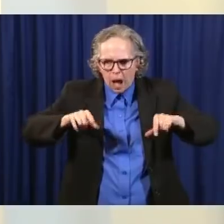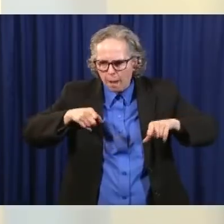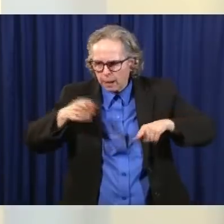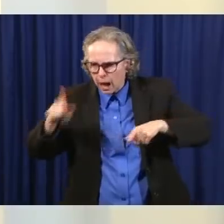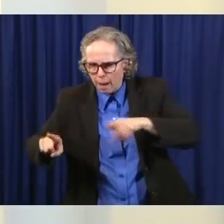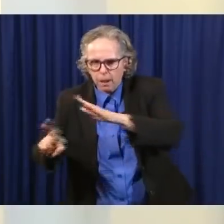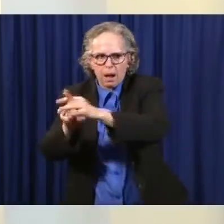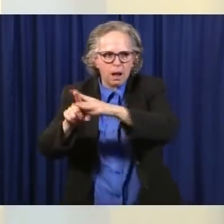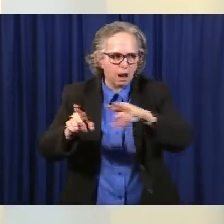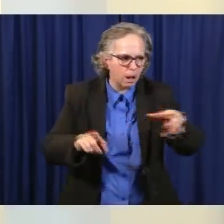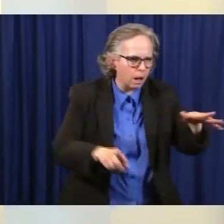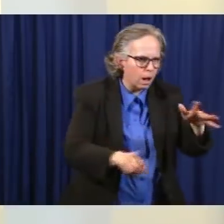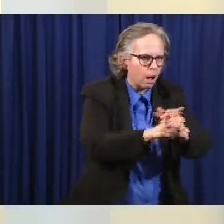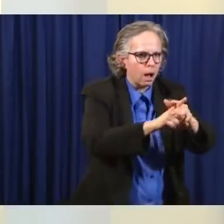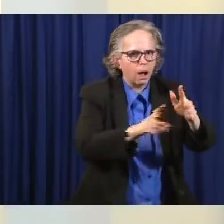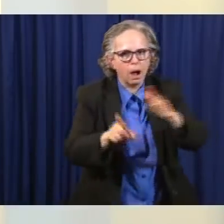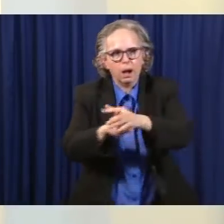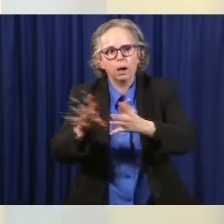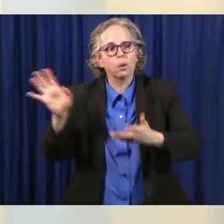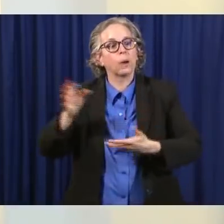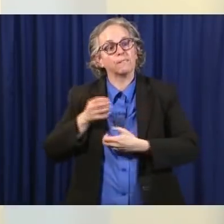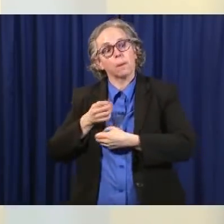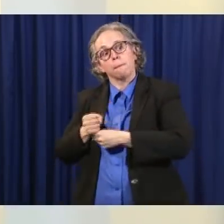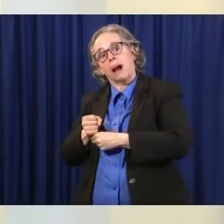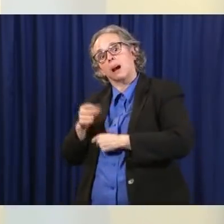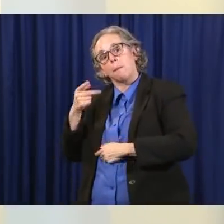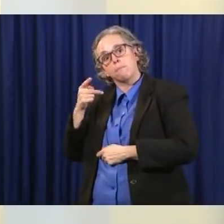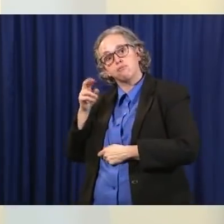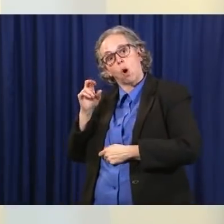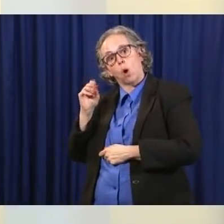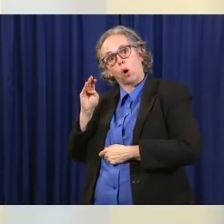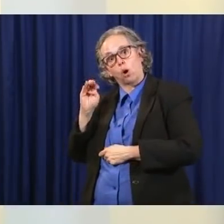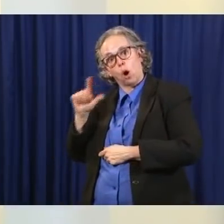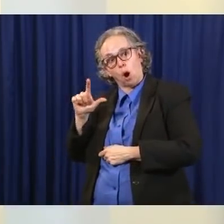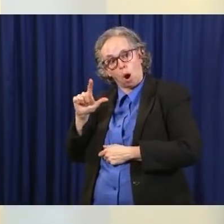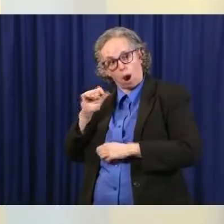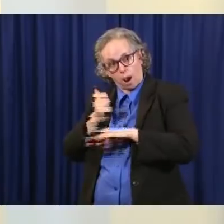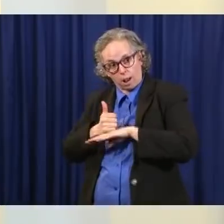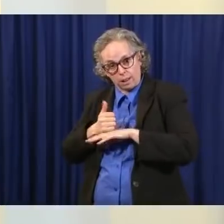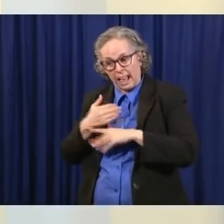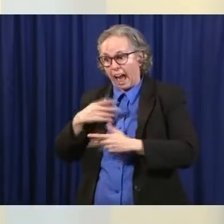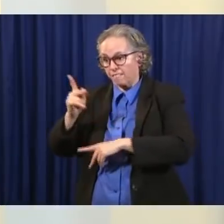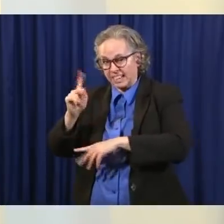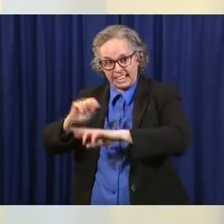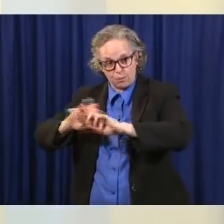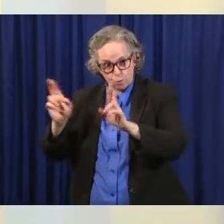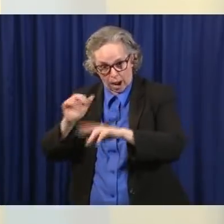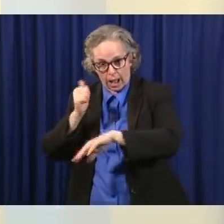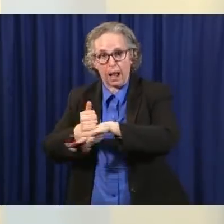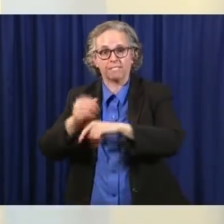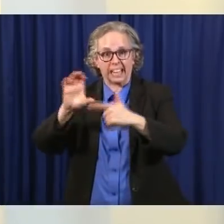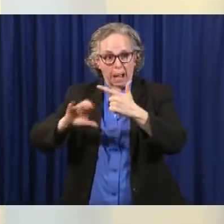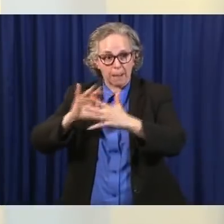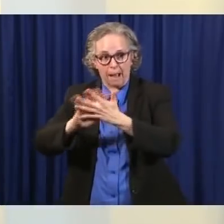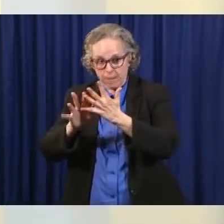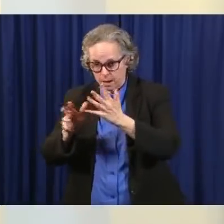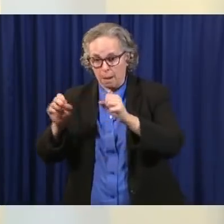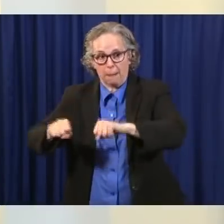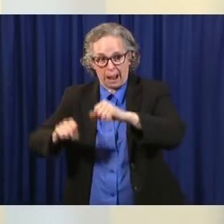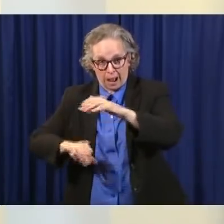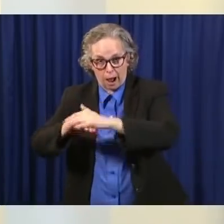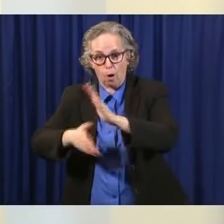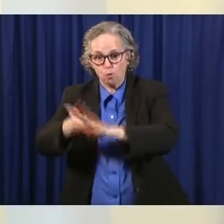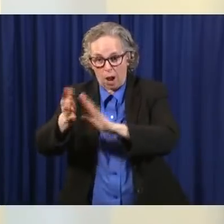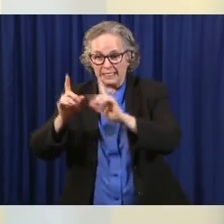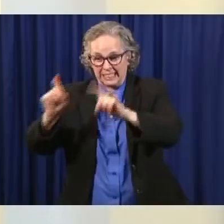because even when we have this much, if we have all the kits and we have all the reagents, we have all the ability to run the tests,